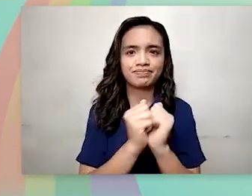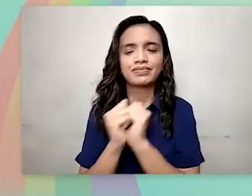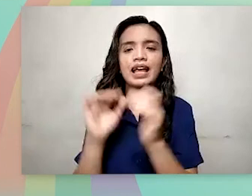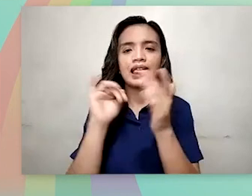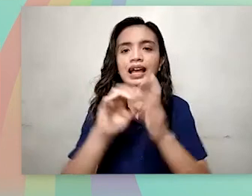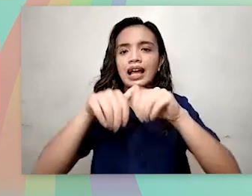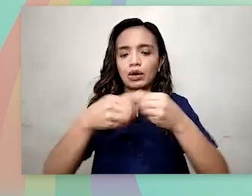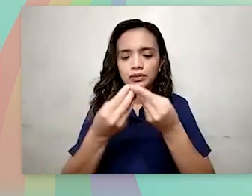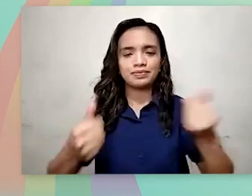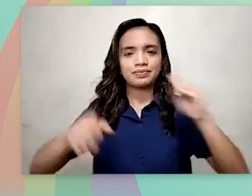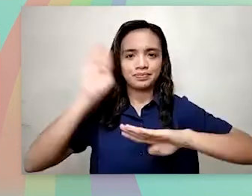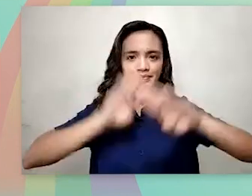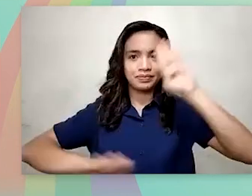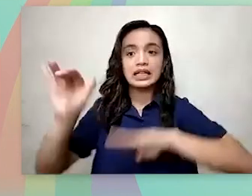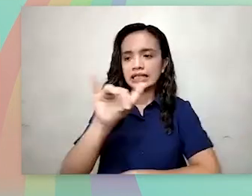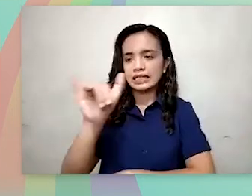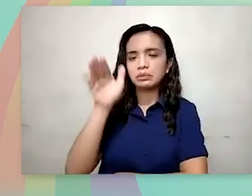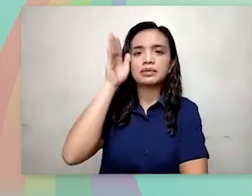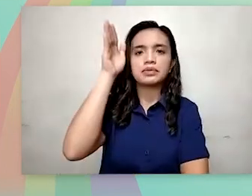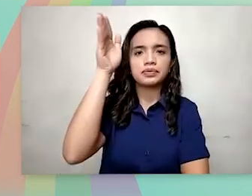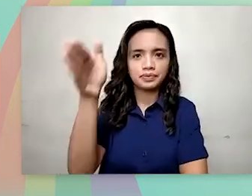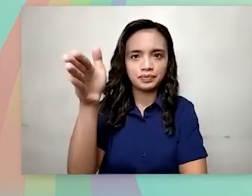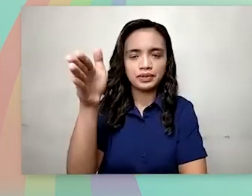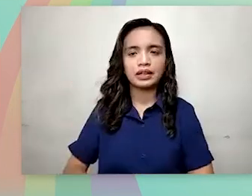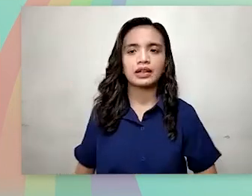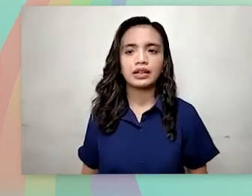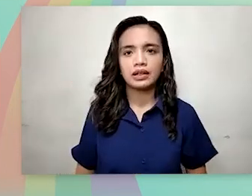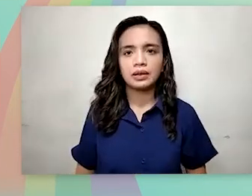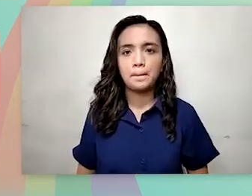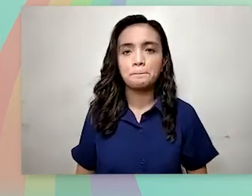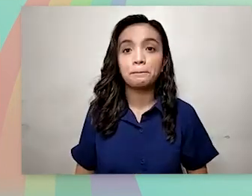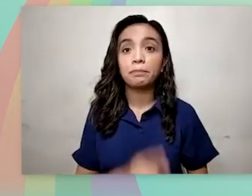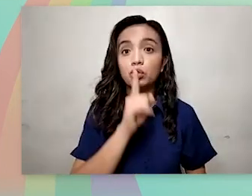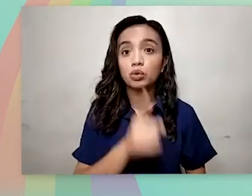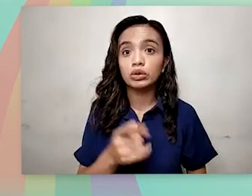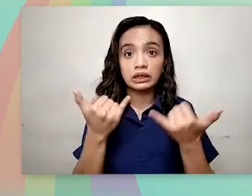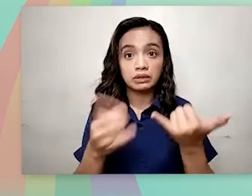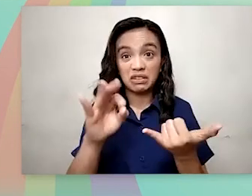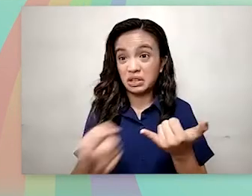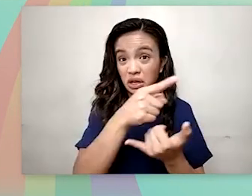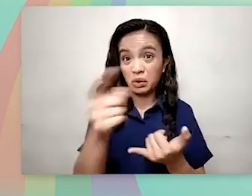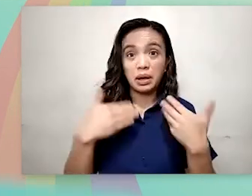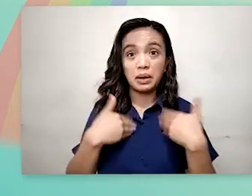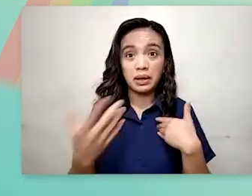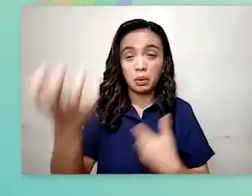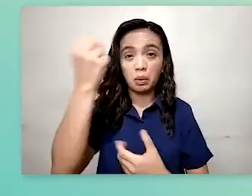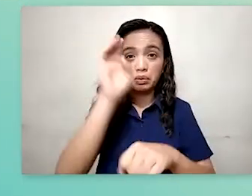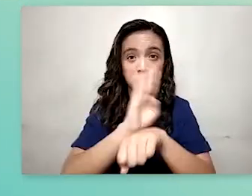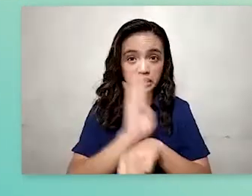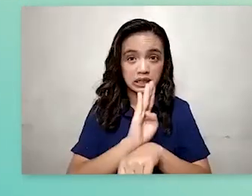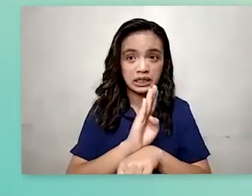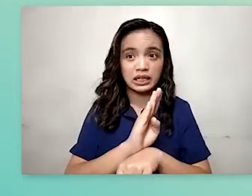broken, we work together. And I think that's the way we have to face the problem with MSMEs and the future, because it's a complicated future that we're all